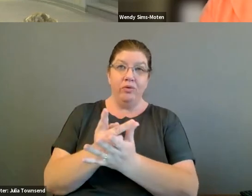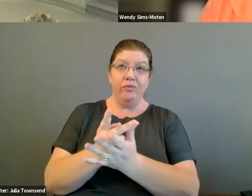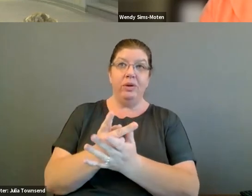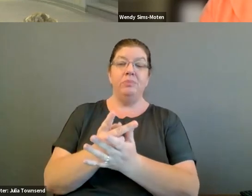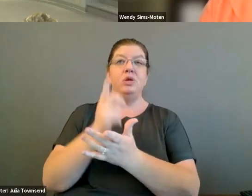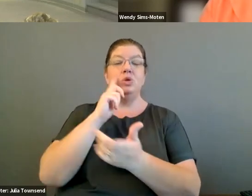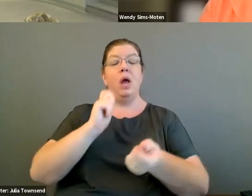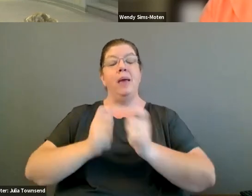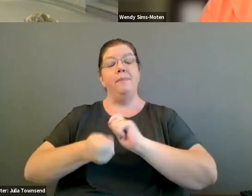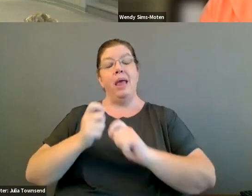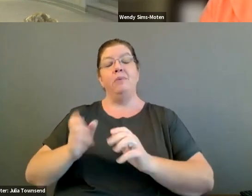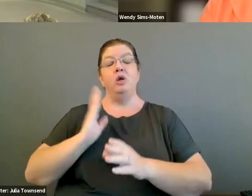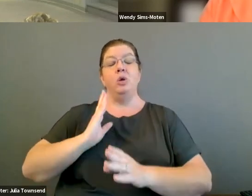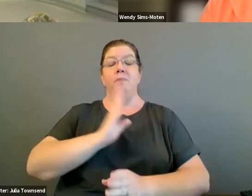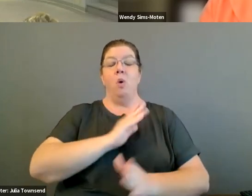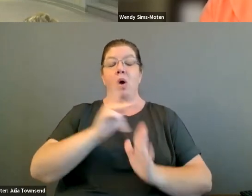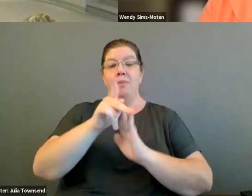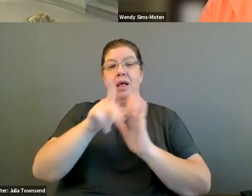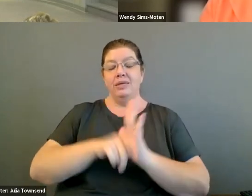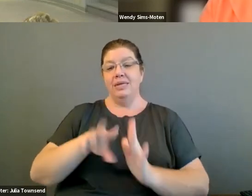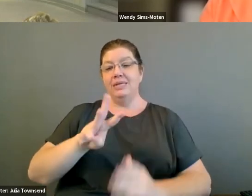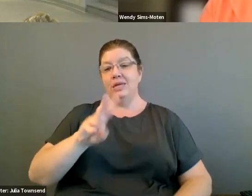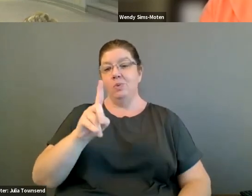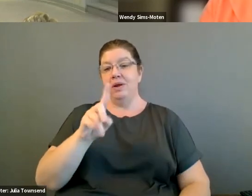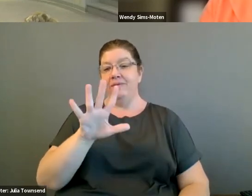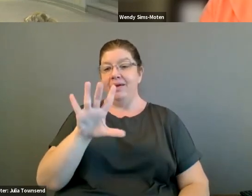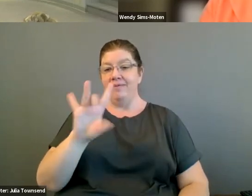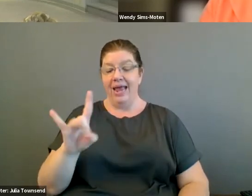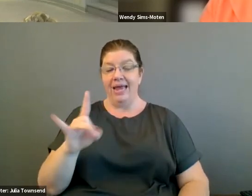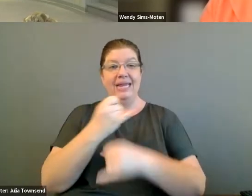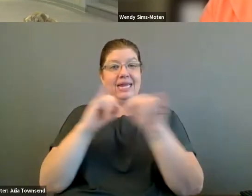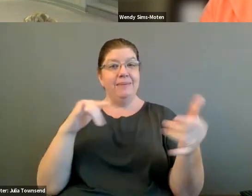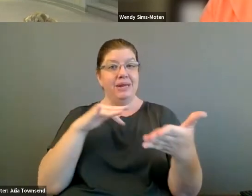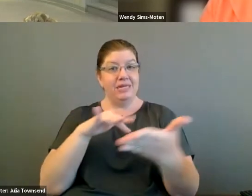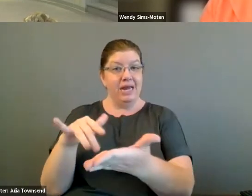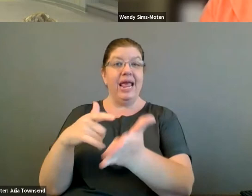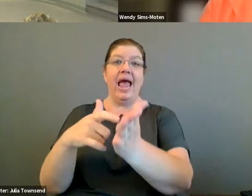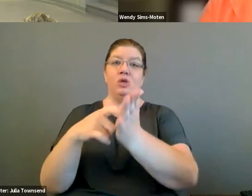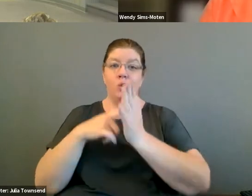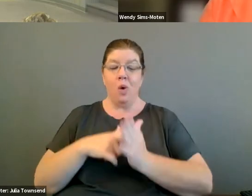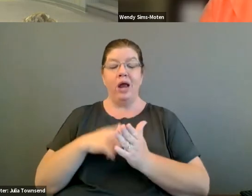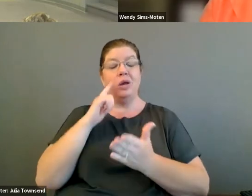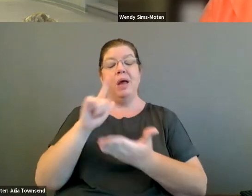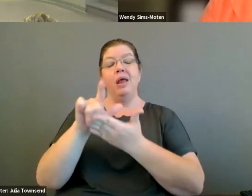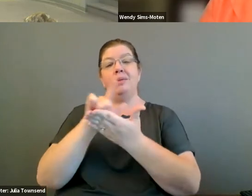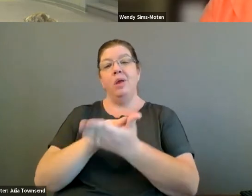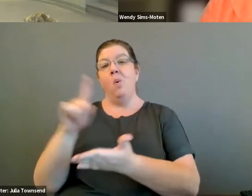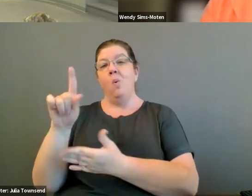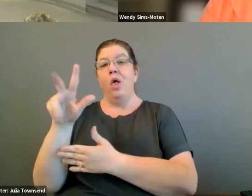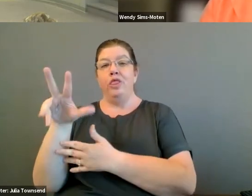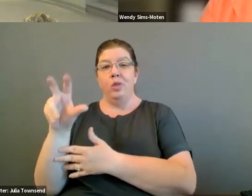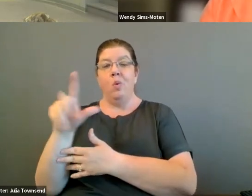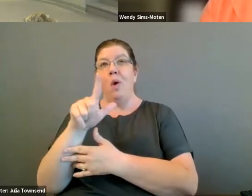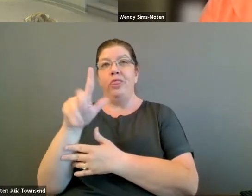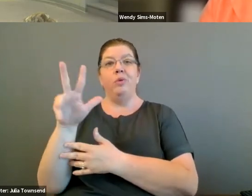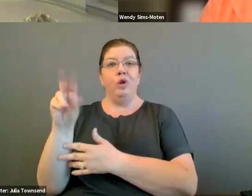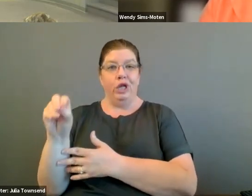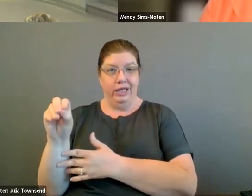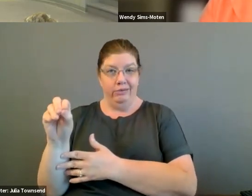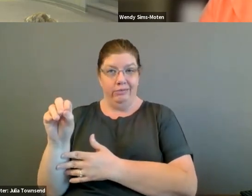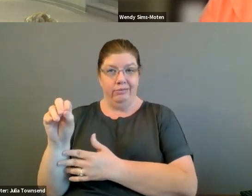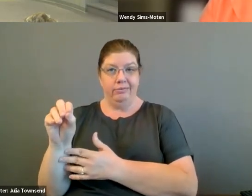Board Policy 6158, Independent Study, as required by Assembly Bill 130.